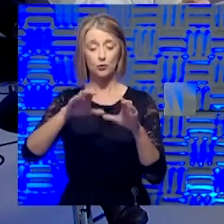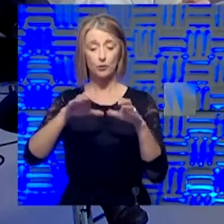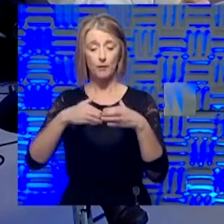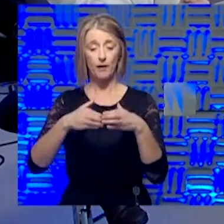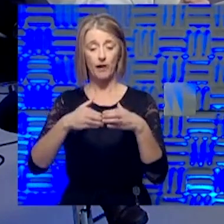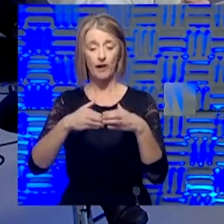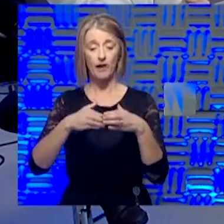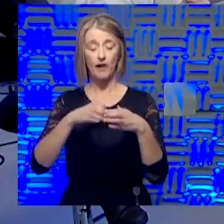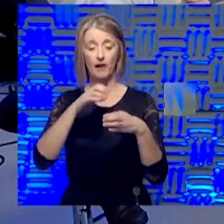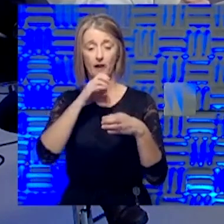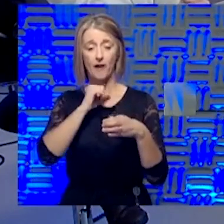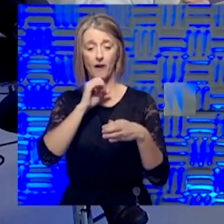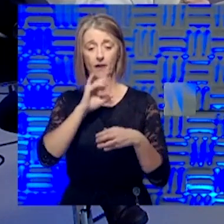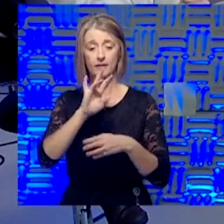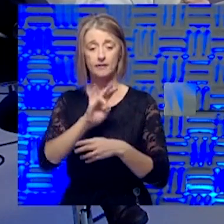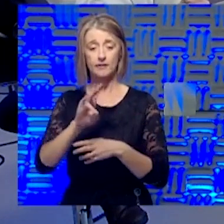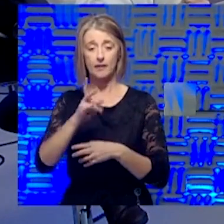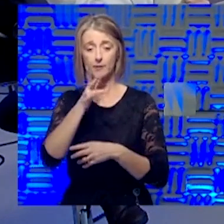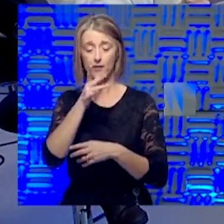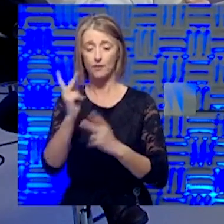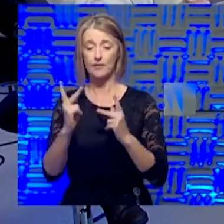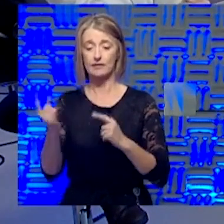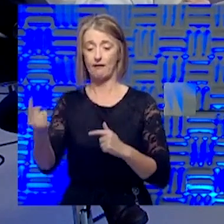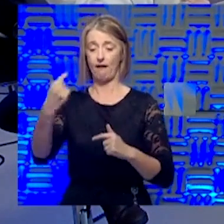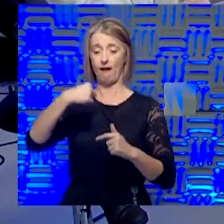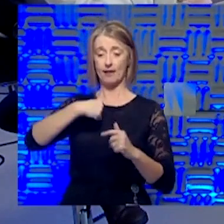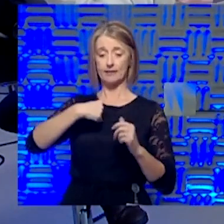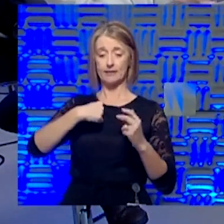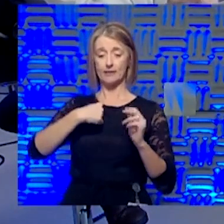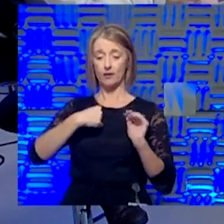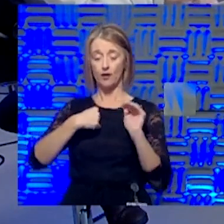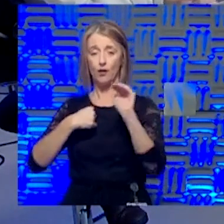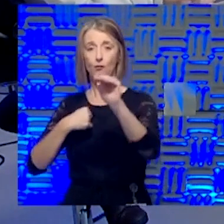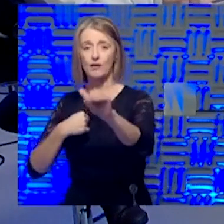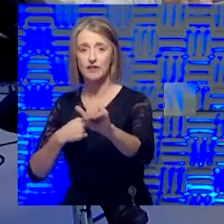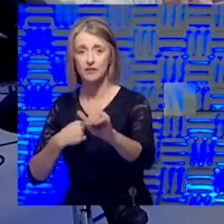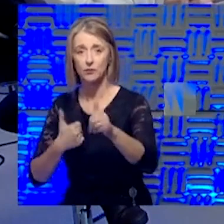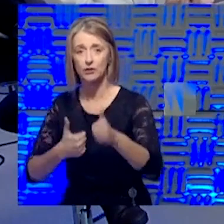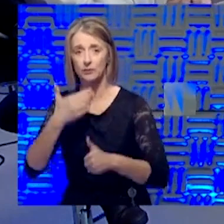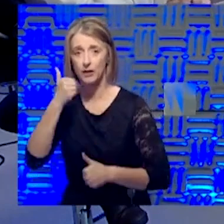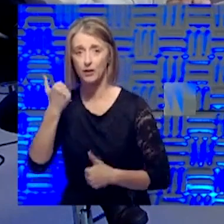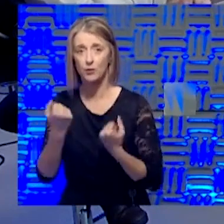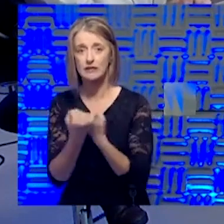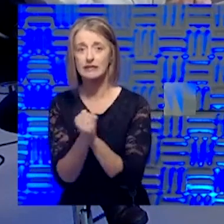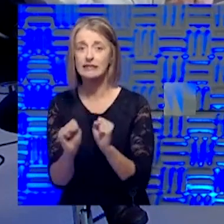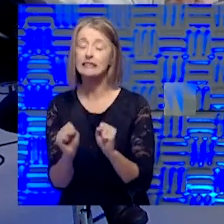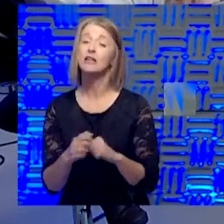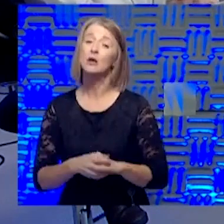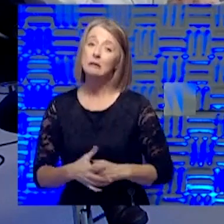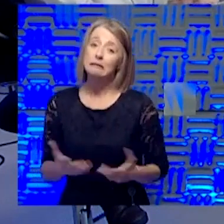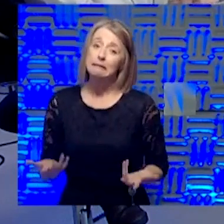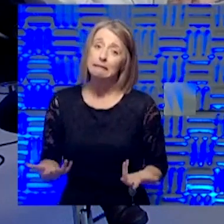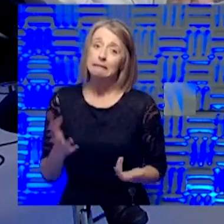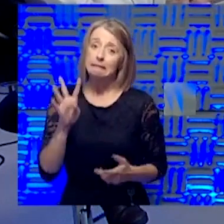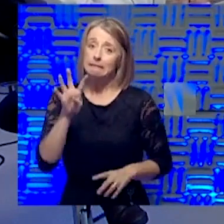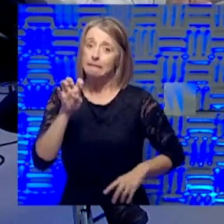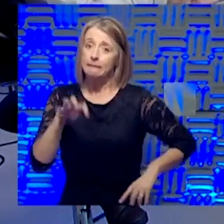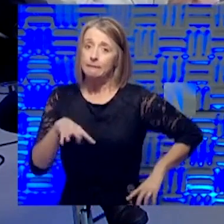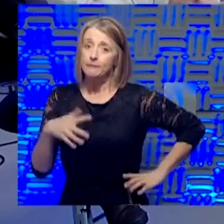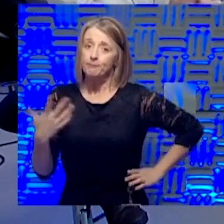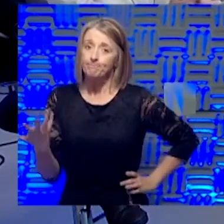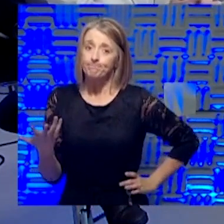my 77-year-old mother to visit us this summer, or should we go visit her? Which is safer? That's a good question, Dana. What do you